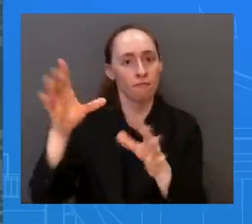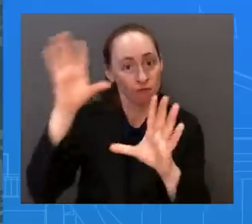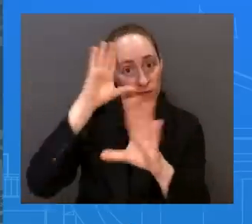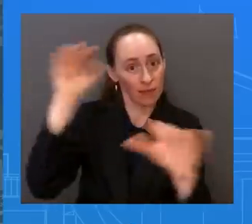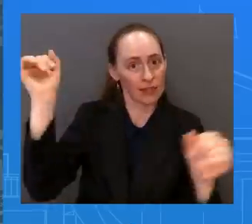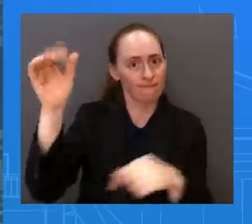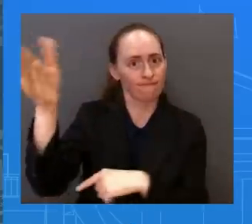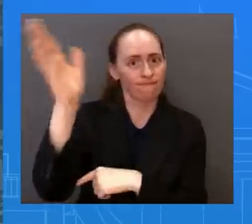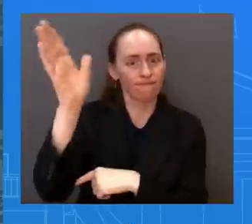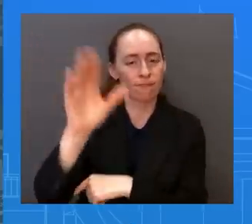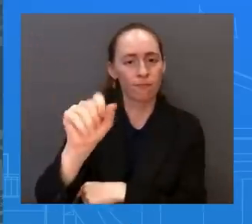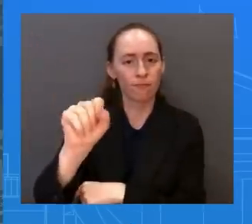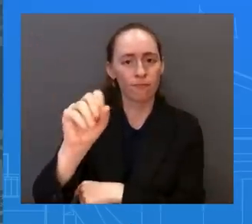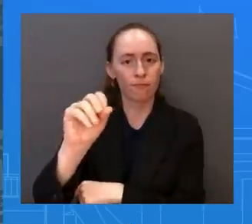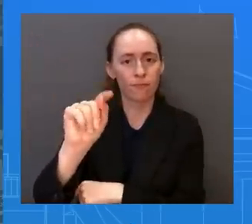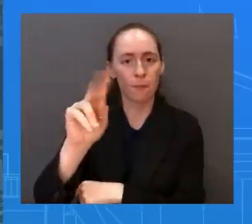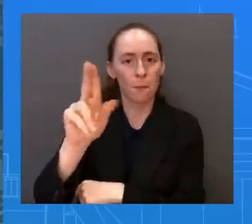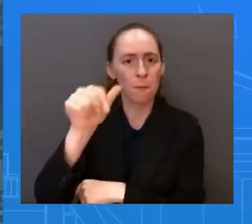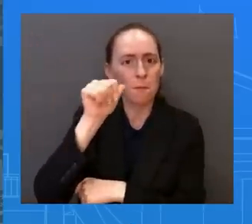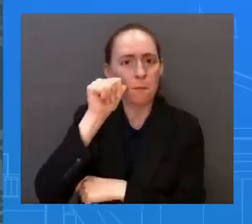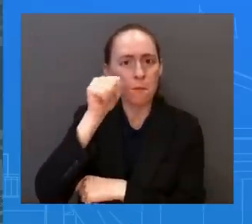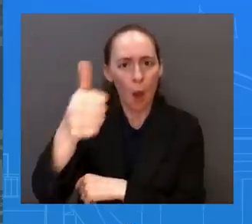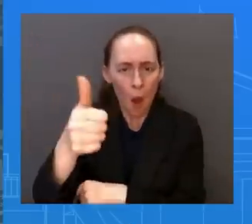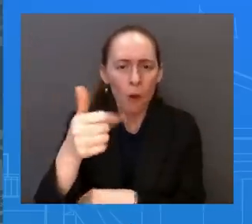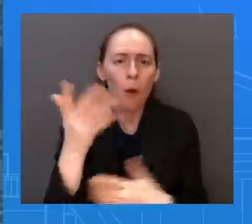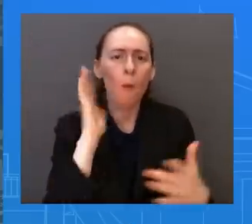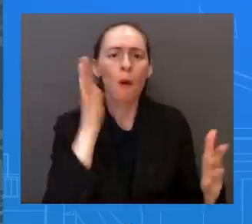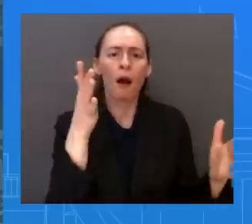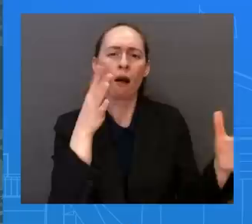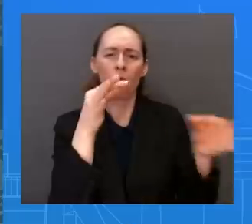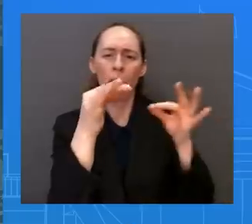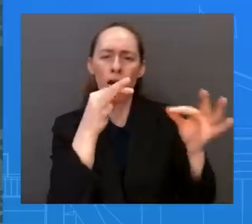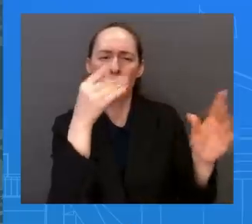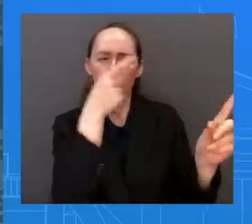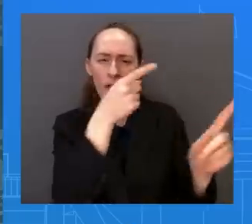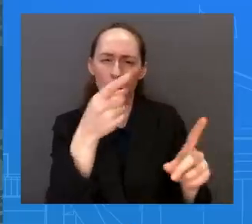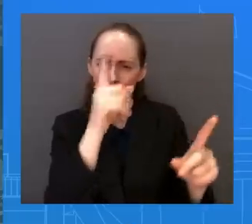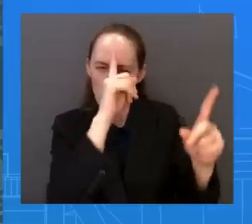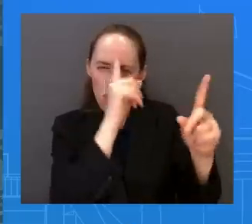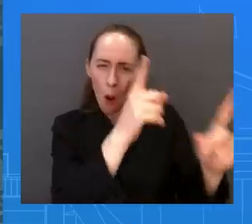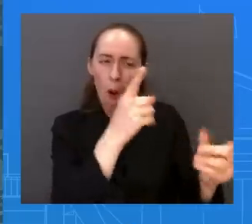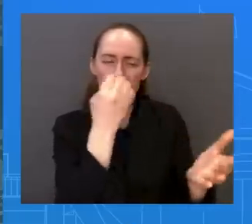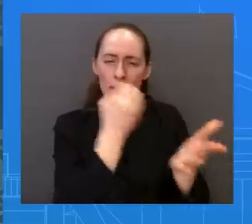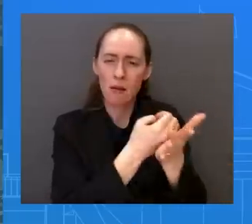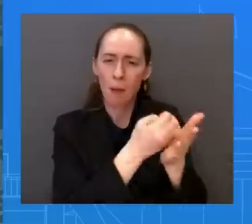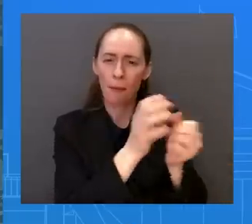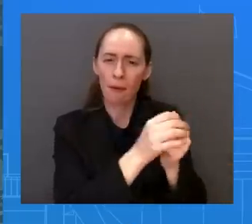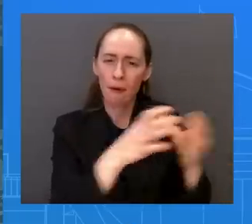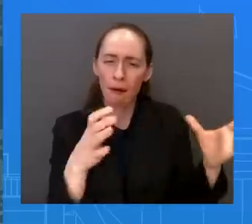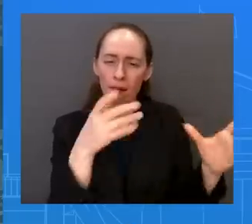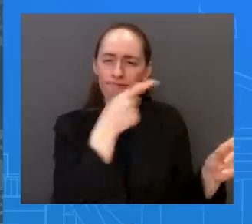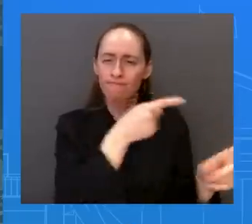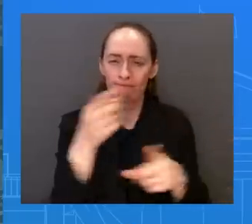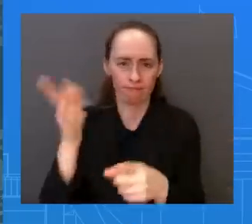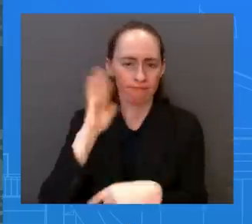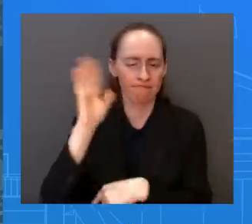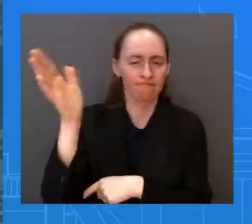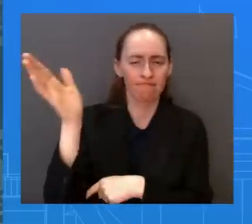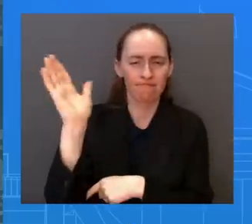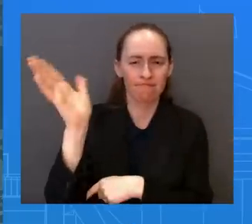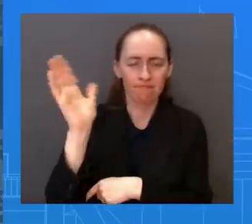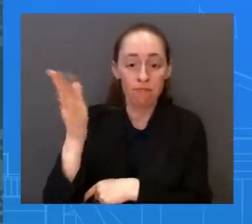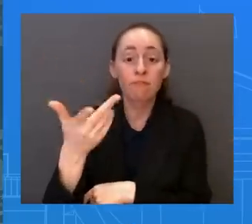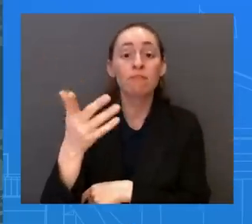those themes. And as well, we will have a press call tomorrow to preview another theme from the President's State of the